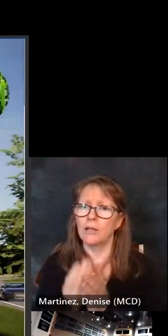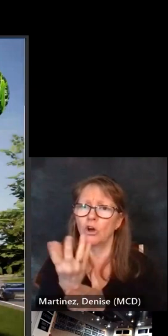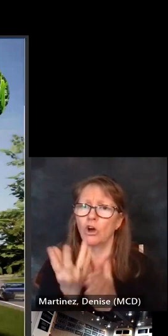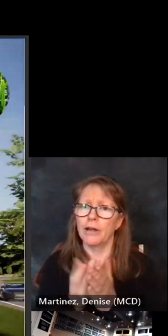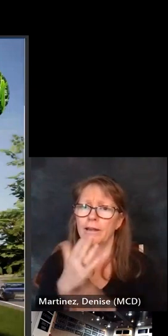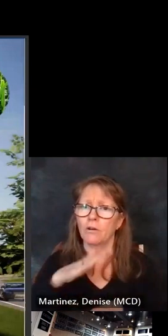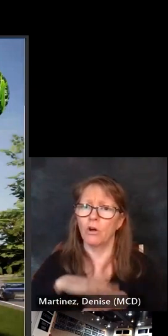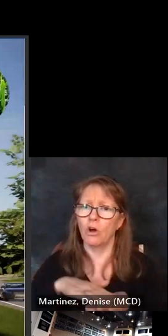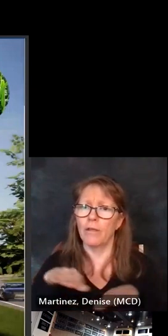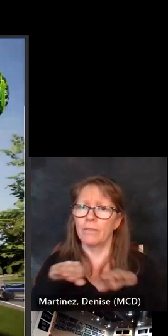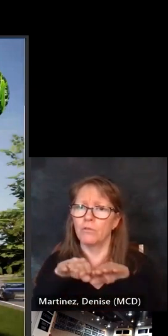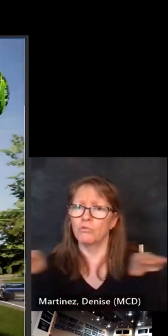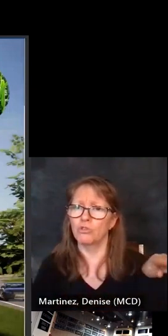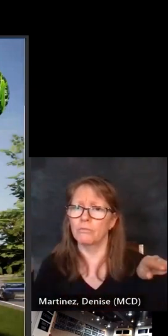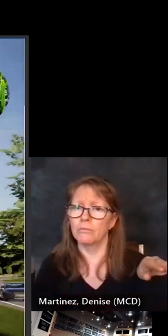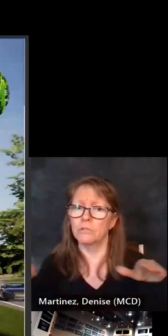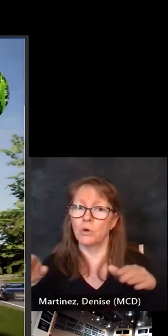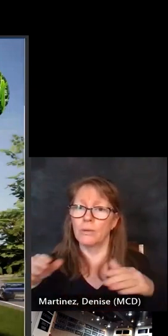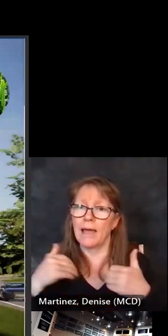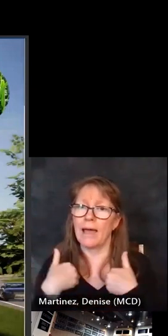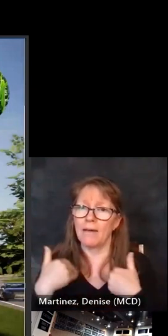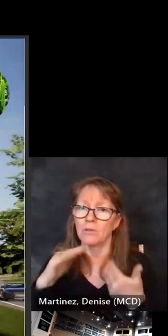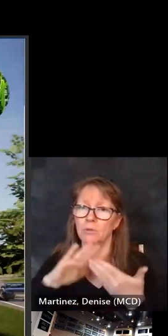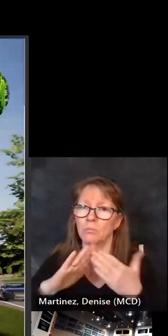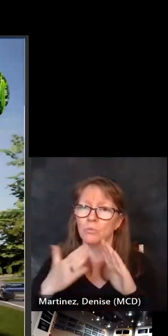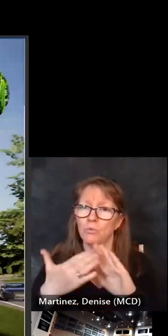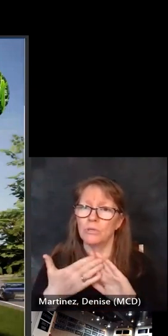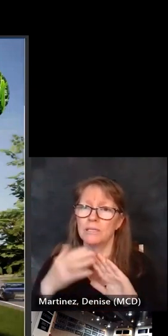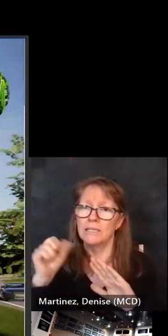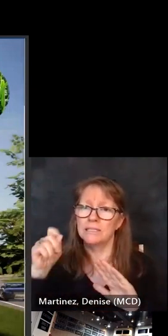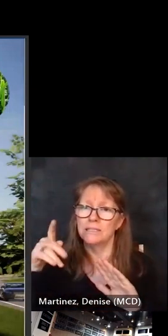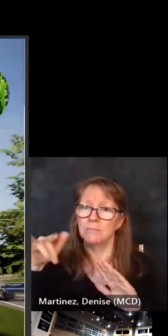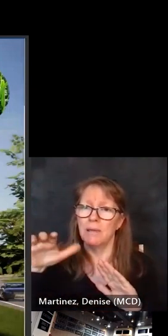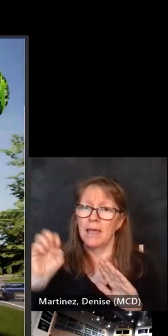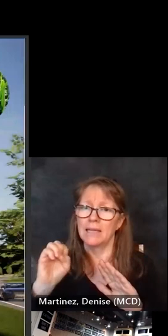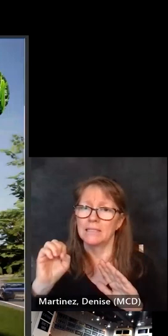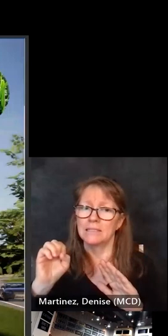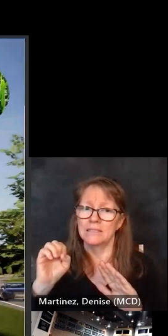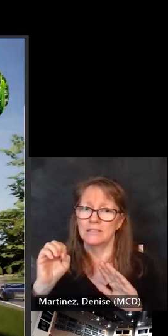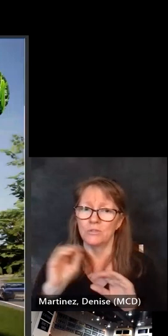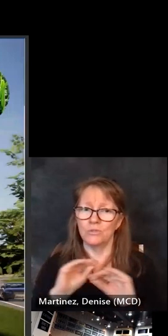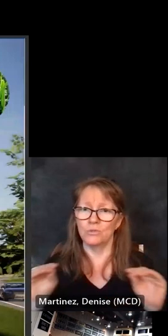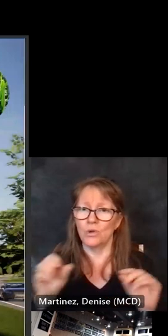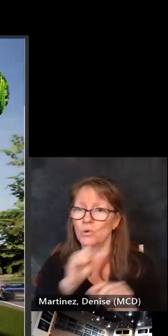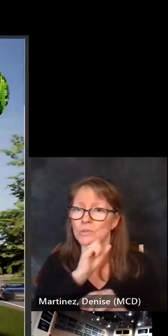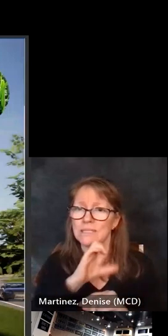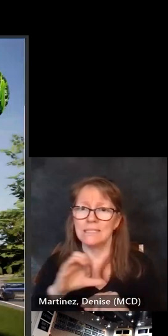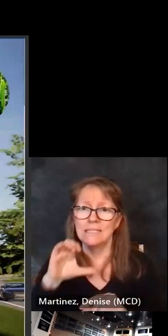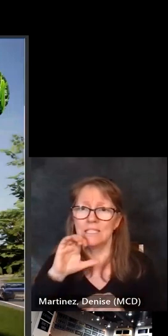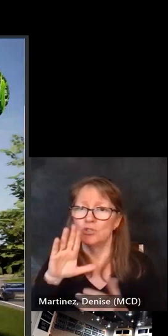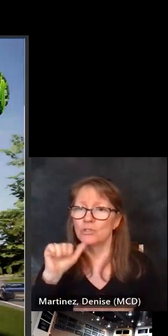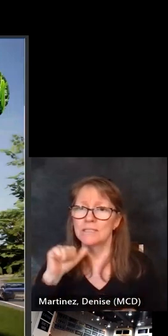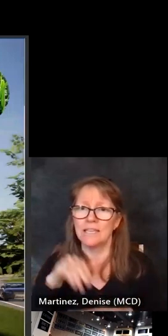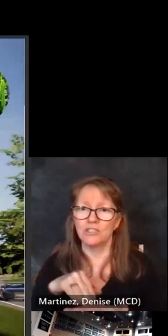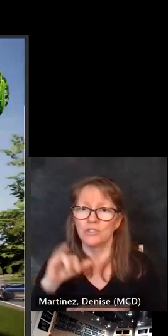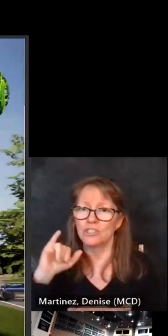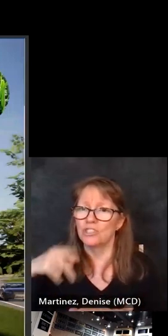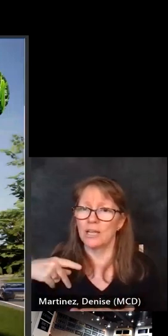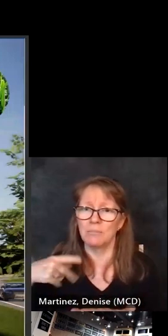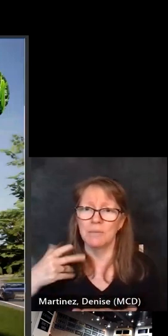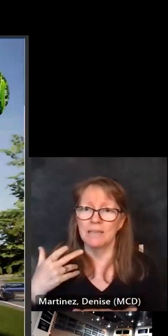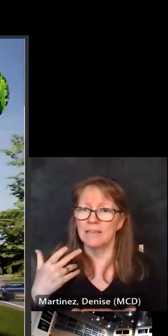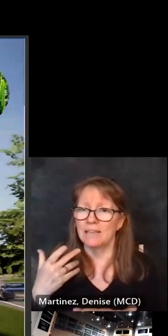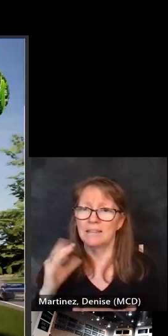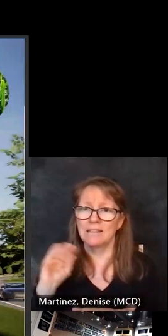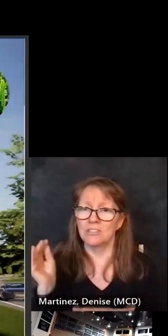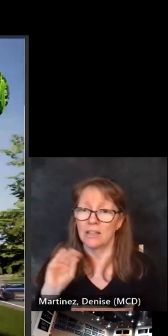have community spaces on that roof? For, you know, there's no senior center in Jamaica Plain. There's a